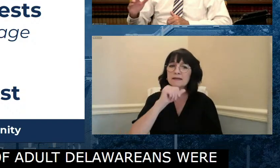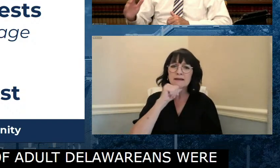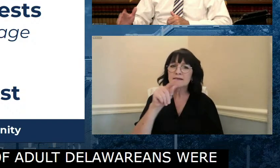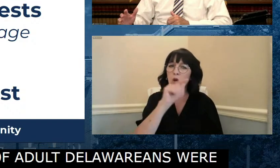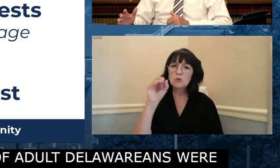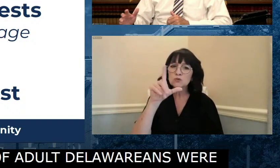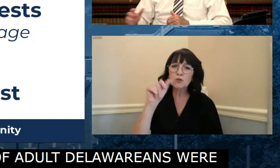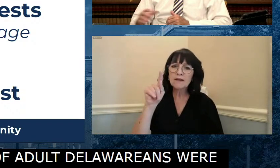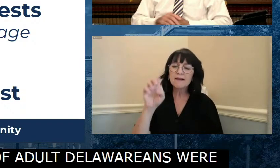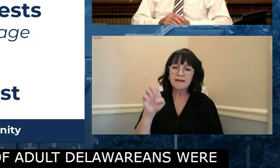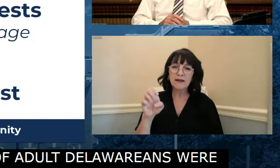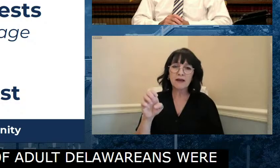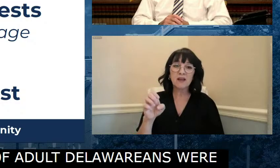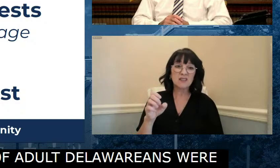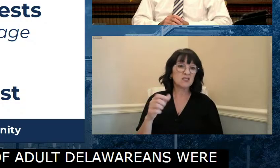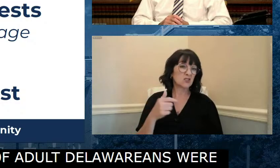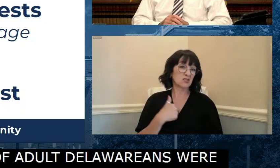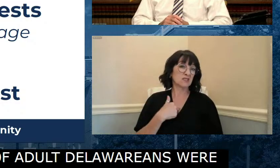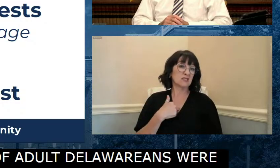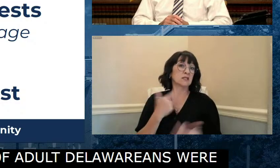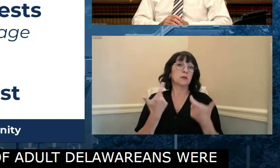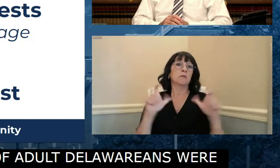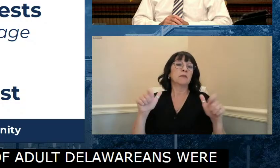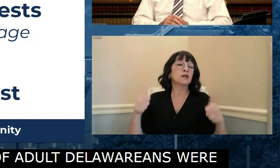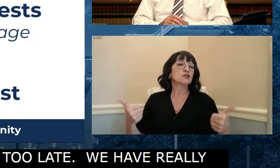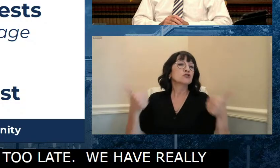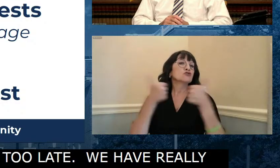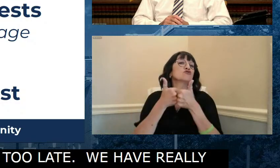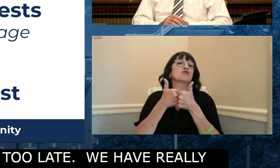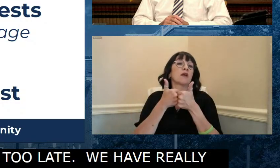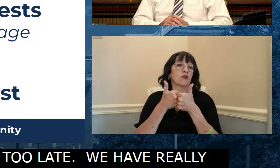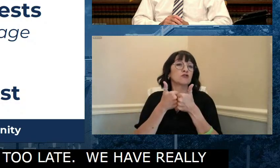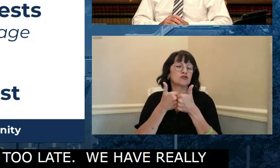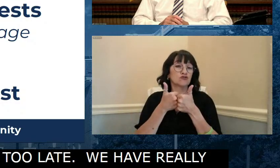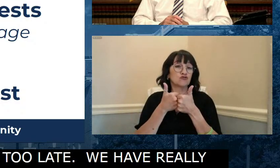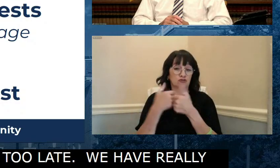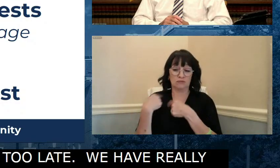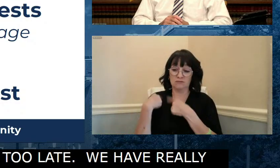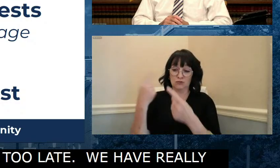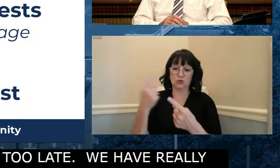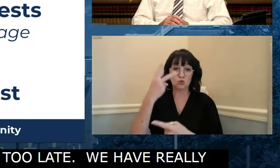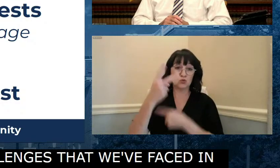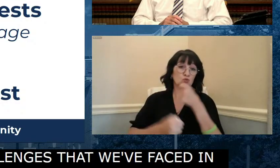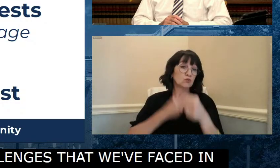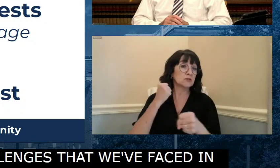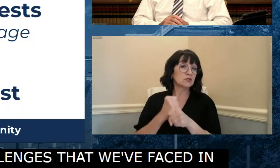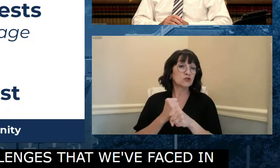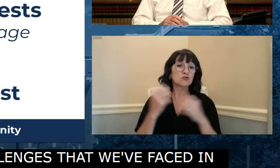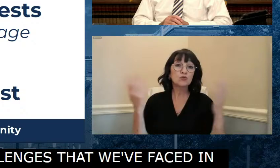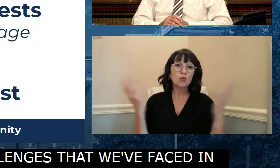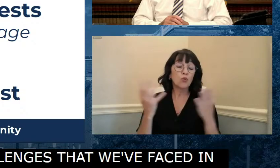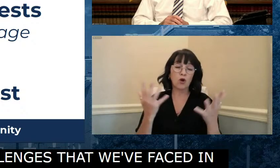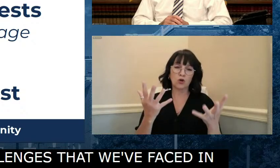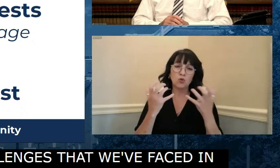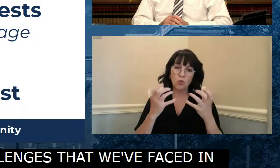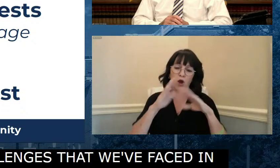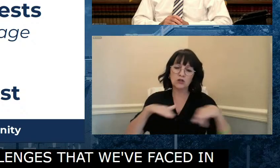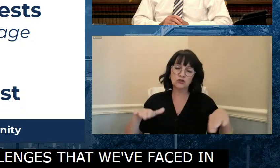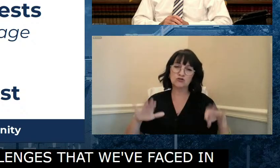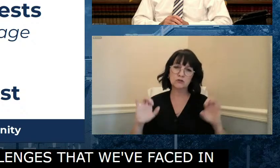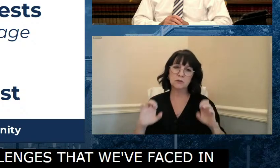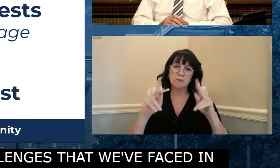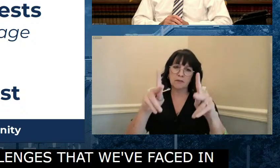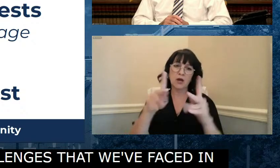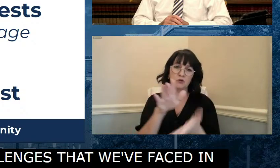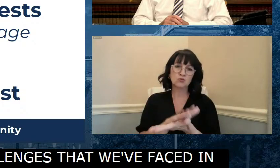really probably one of the biggest challenges that we've faced in the last 2 years, which is to get all our children back in school